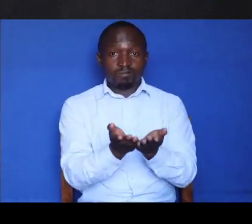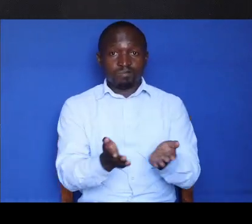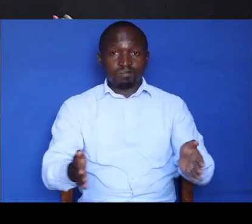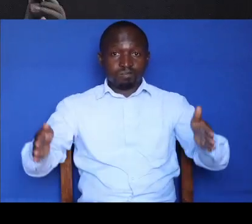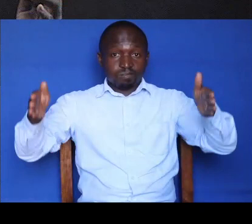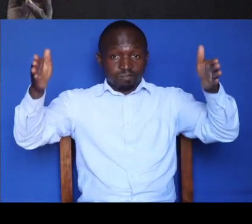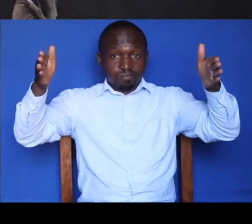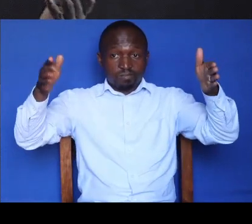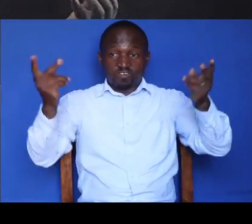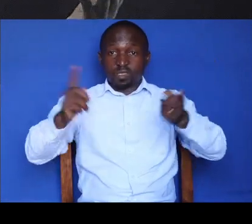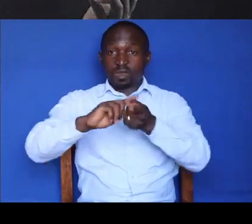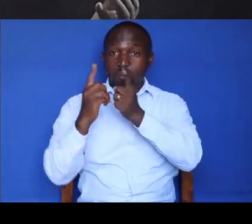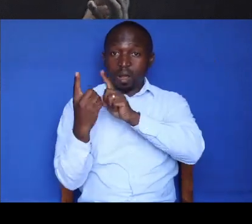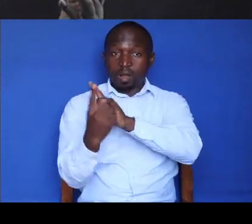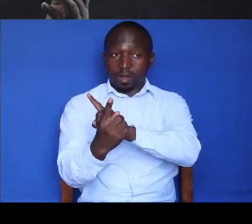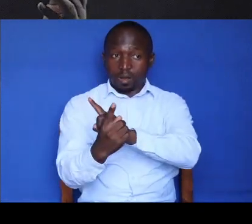Here we have